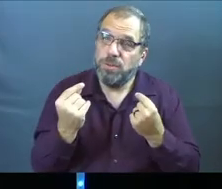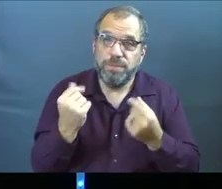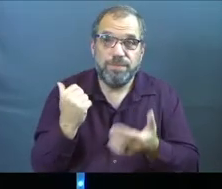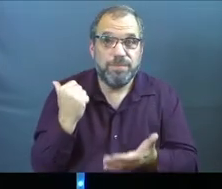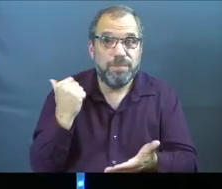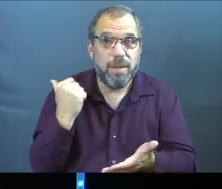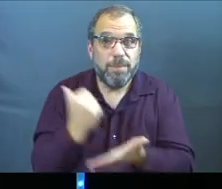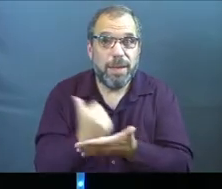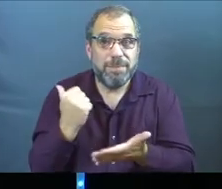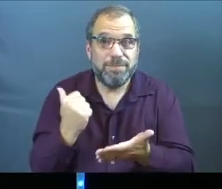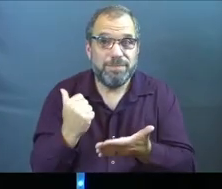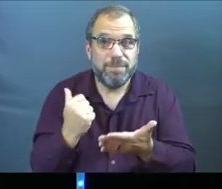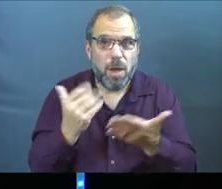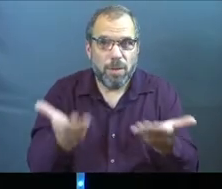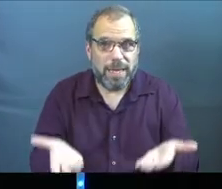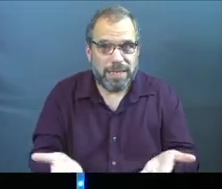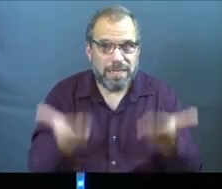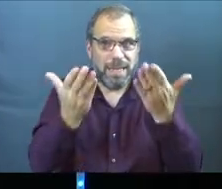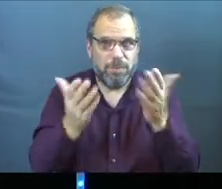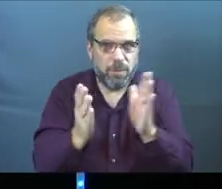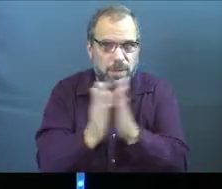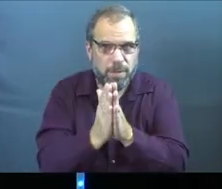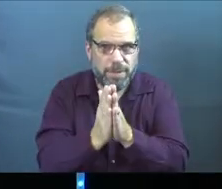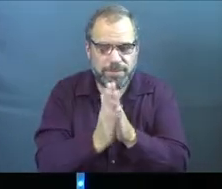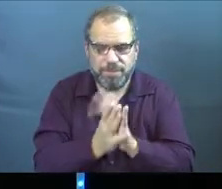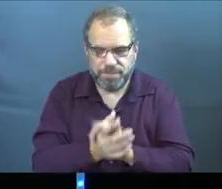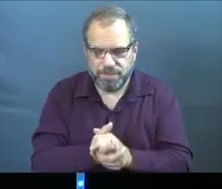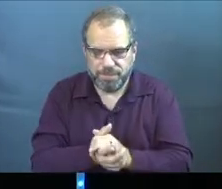Amen. Church, can we stand up? We're going to pray.